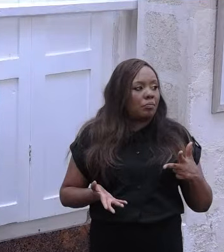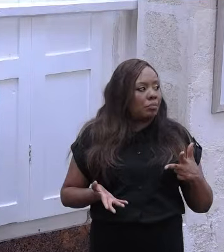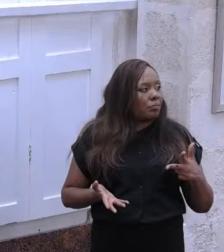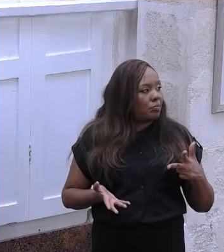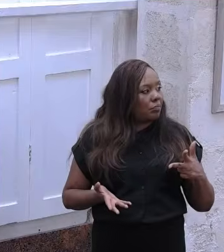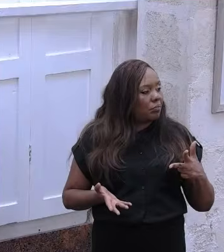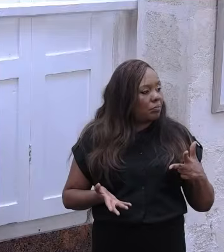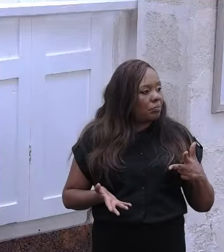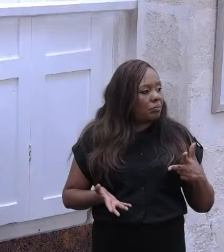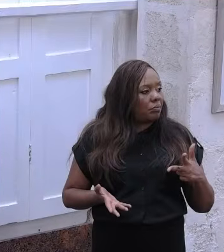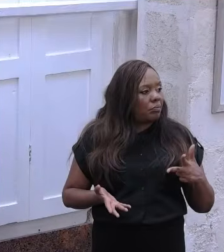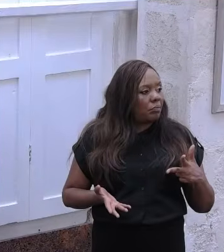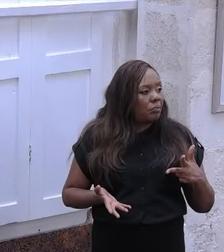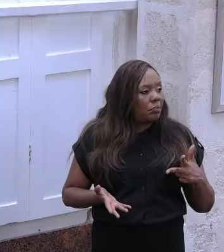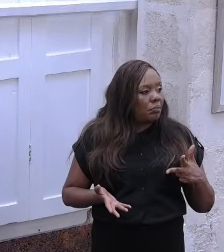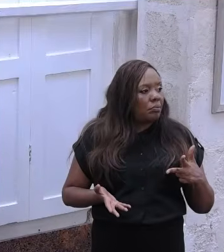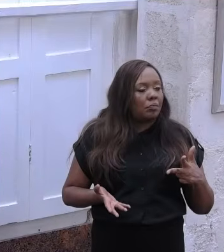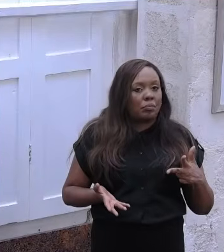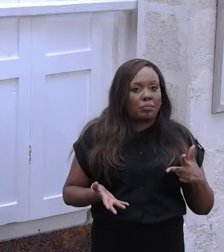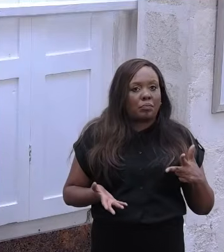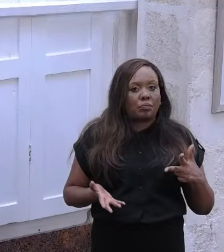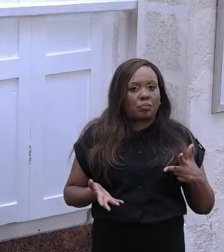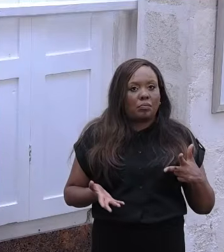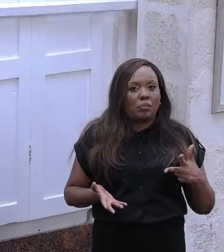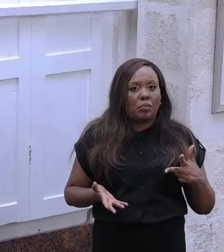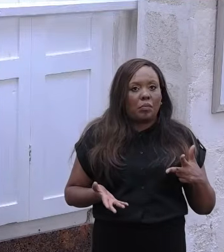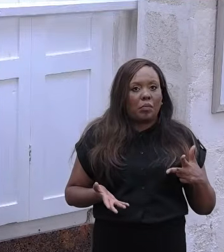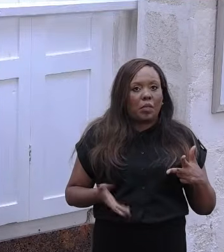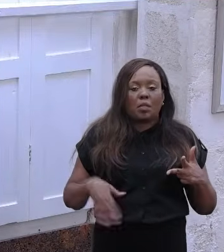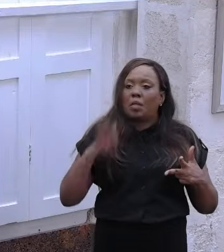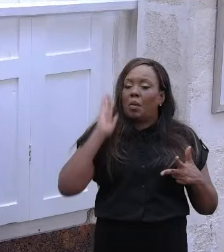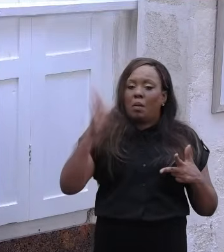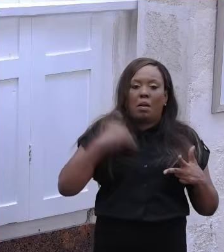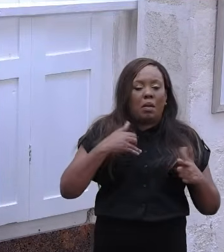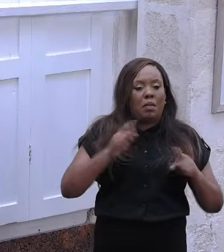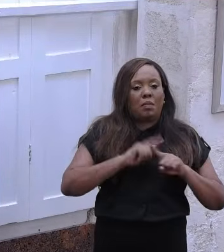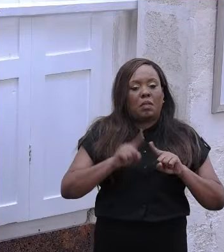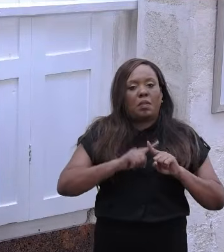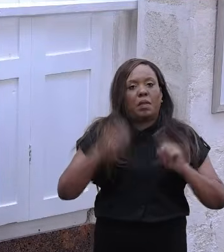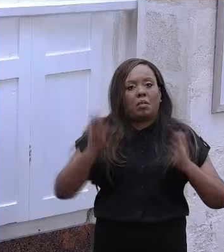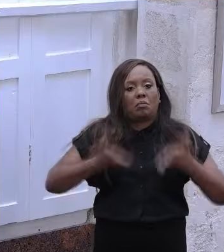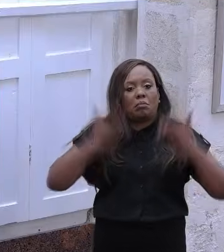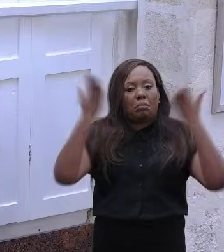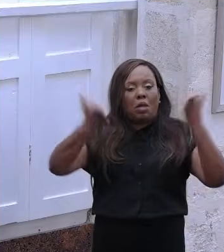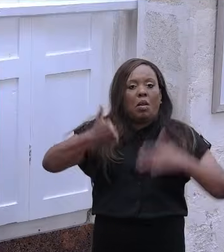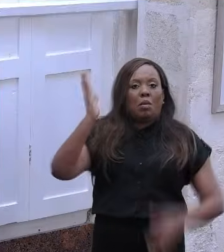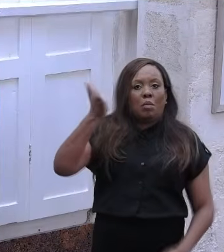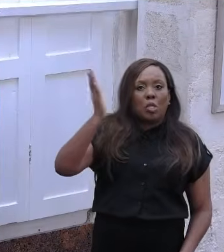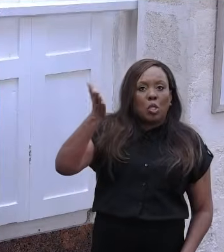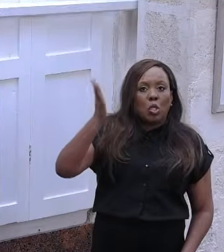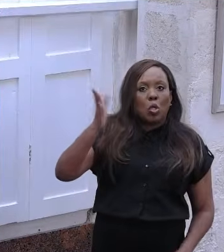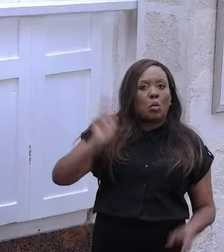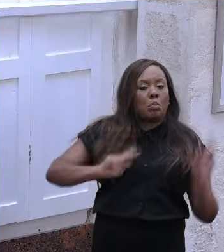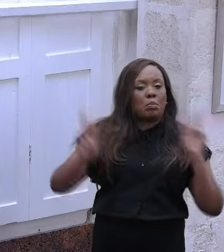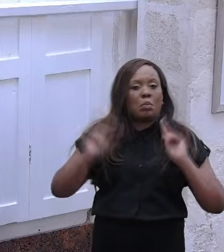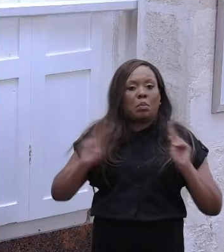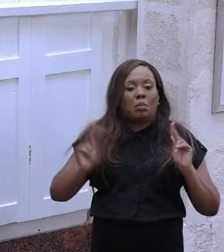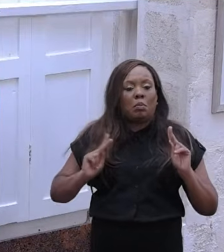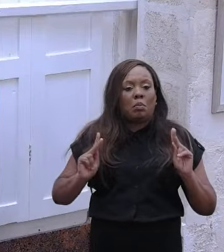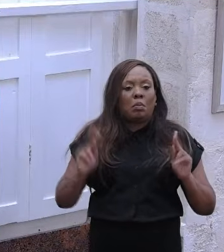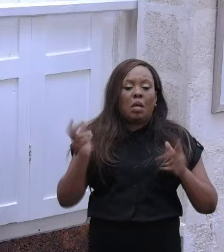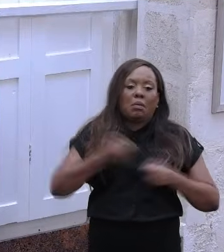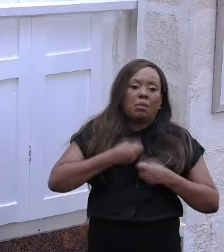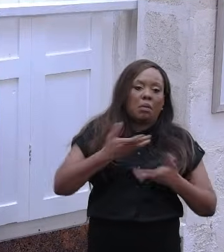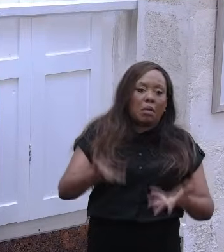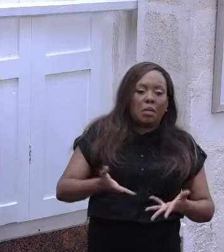these issues. There will be oral presentations by parties who have expressed an interest in presenting